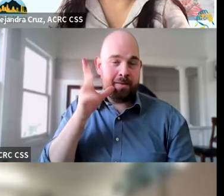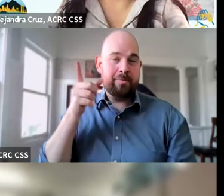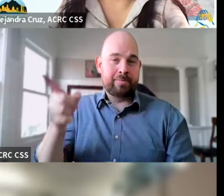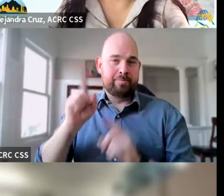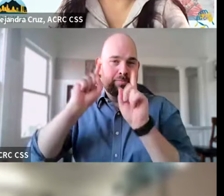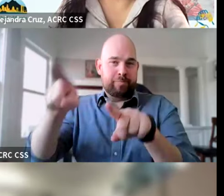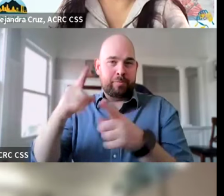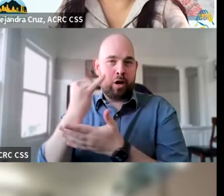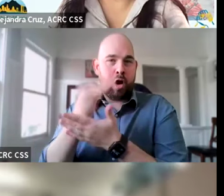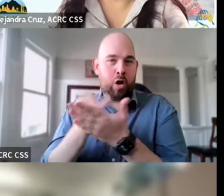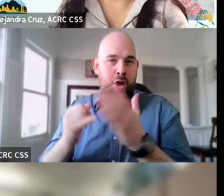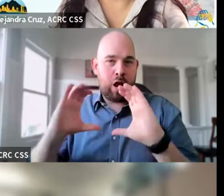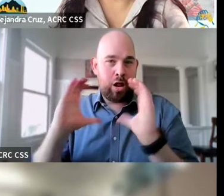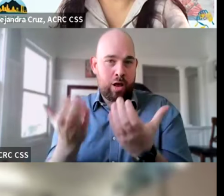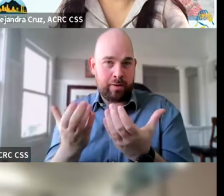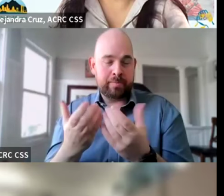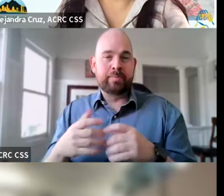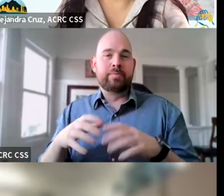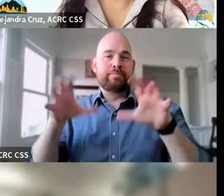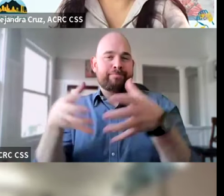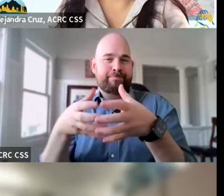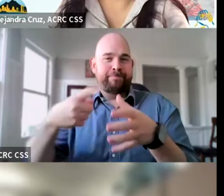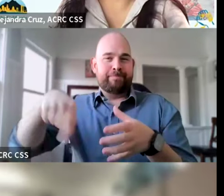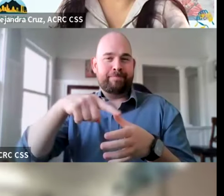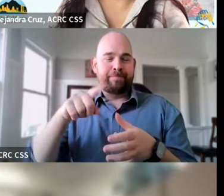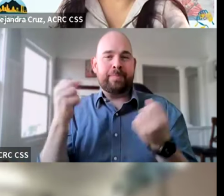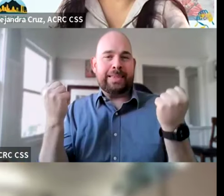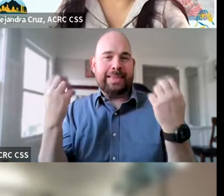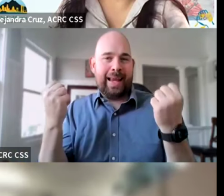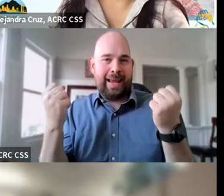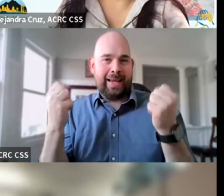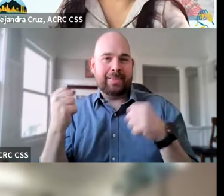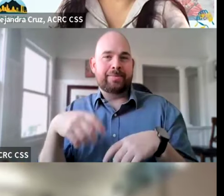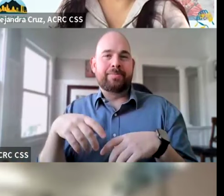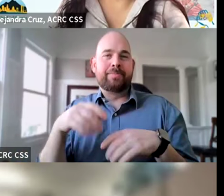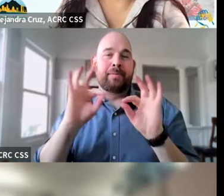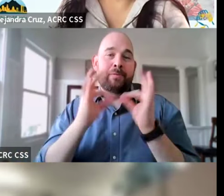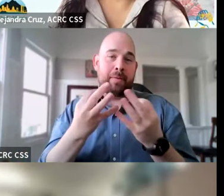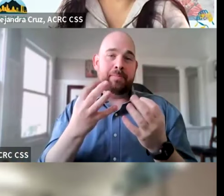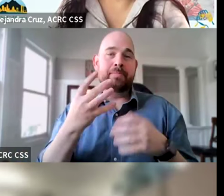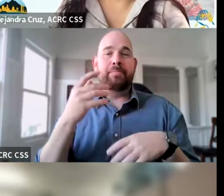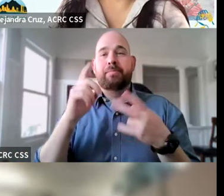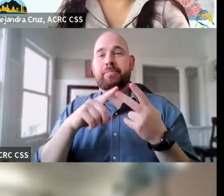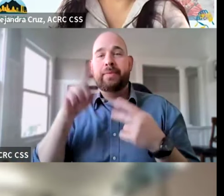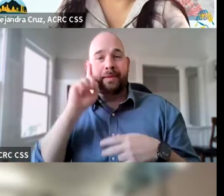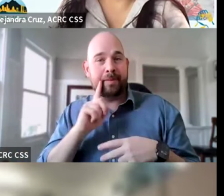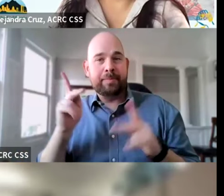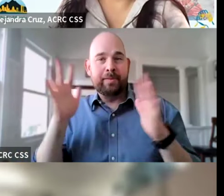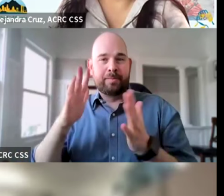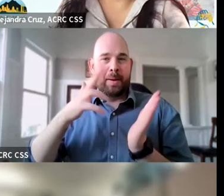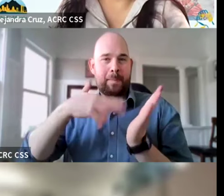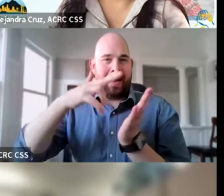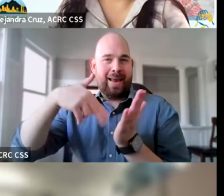So I'll show you some examples. So my mom went to an art class and they all